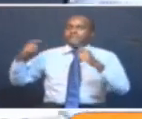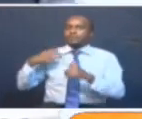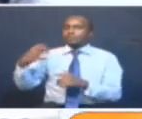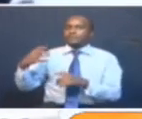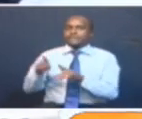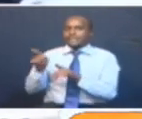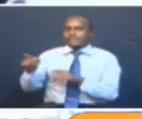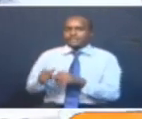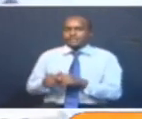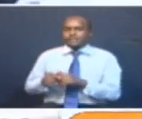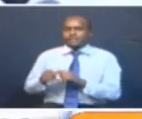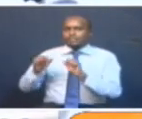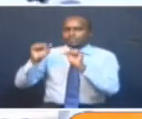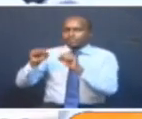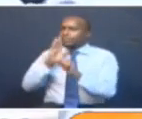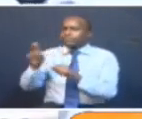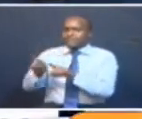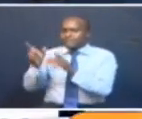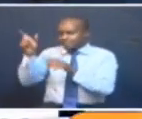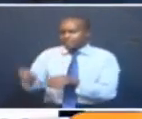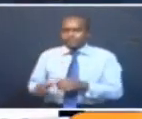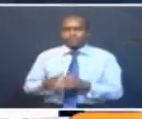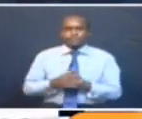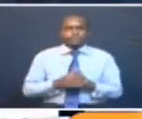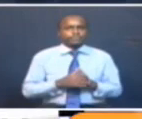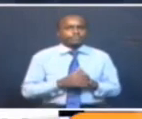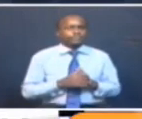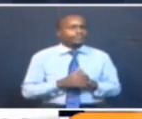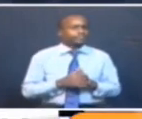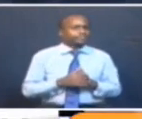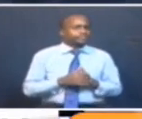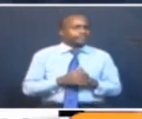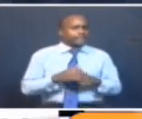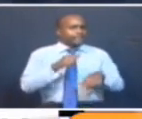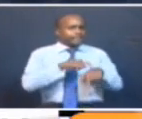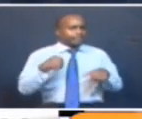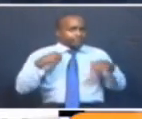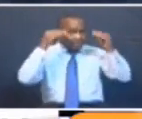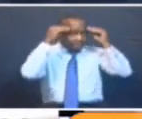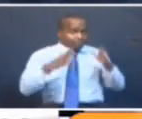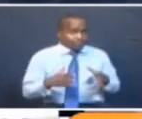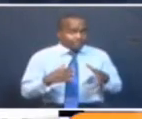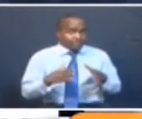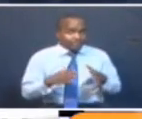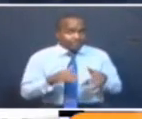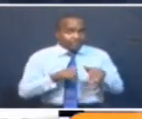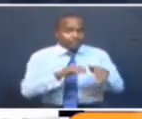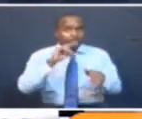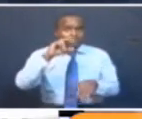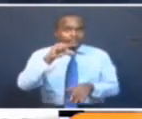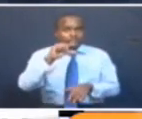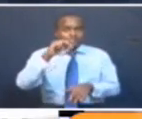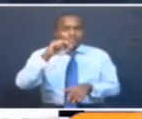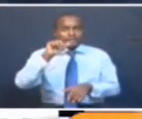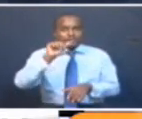would you be who you are? Would you be the same person? Well, I was, when I was a student, I followed Gandhi like nobody's